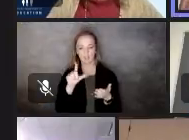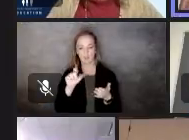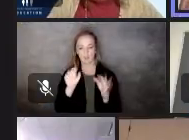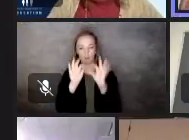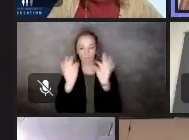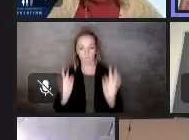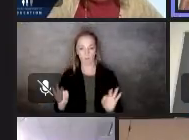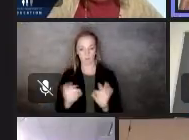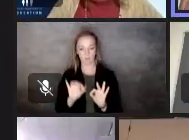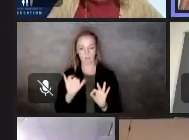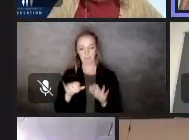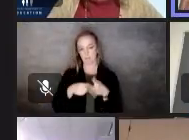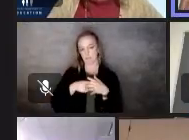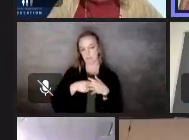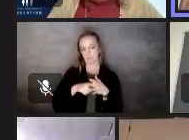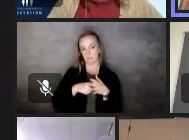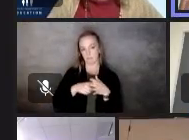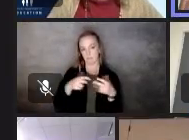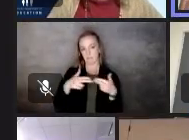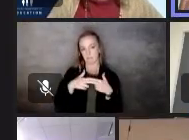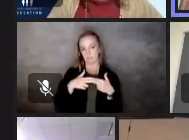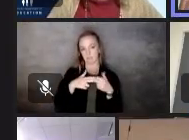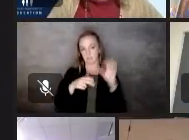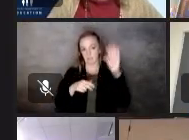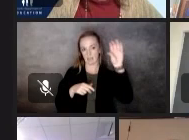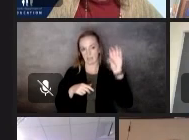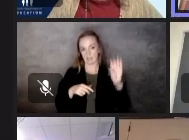the slideshow.